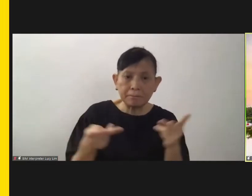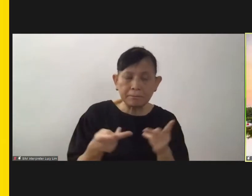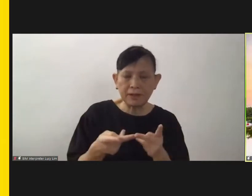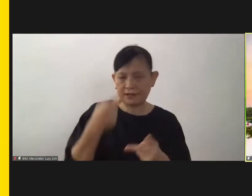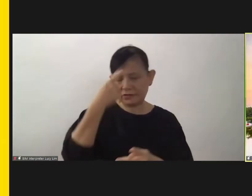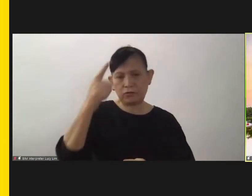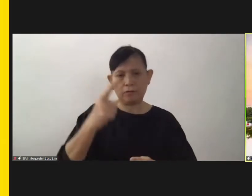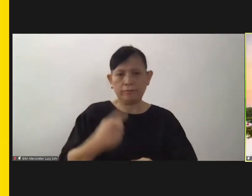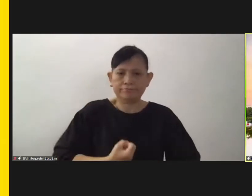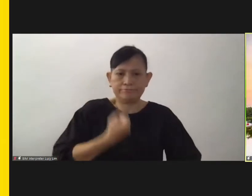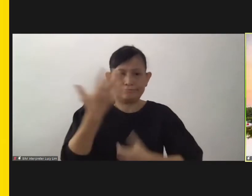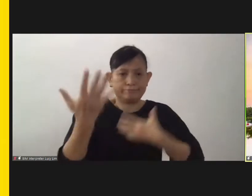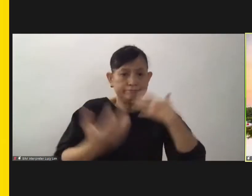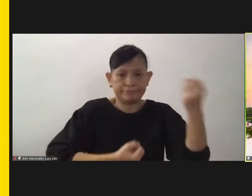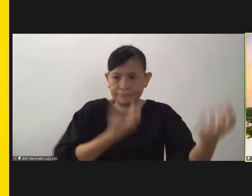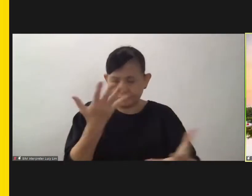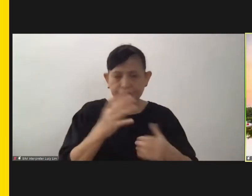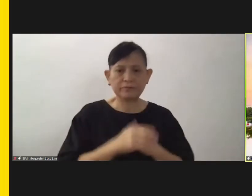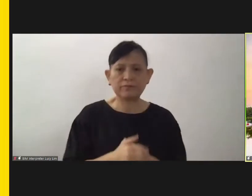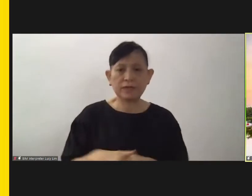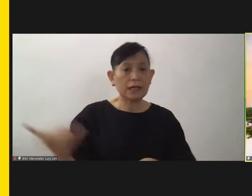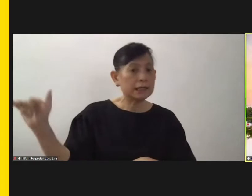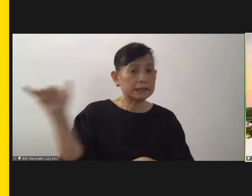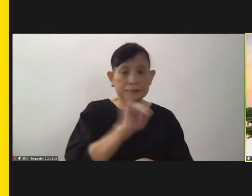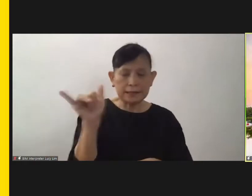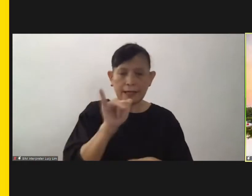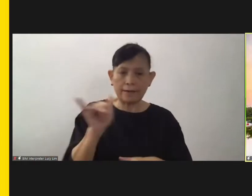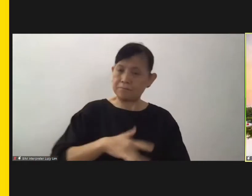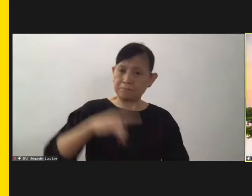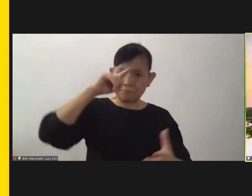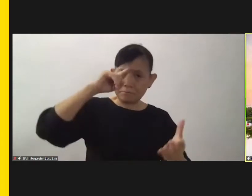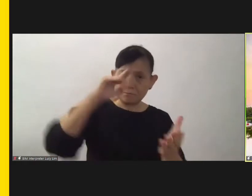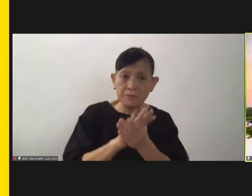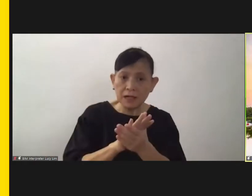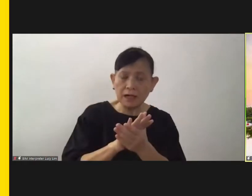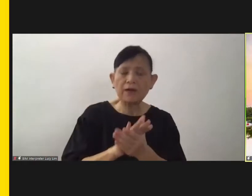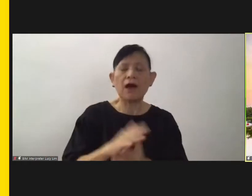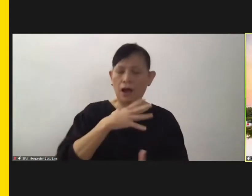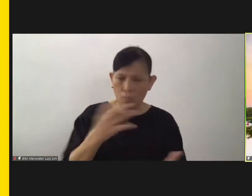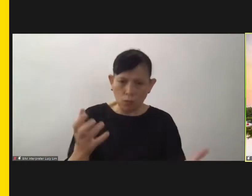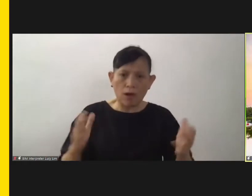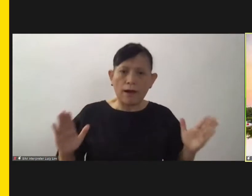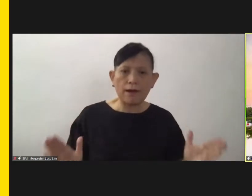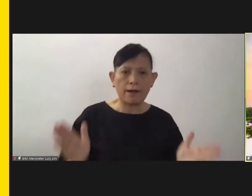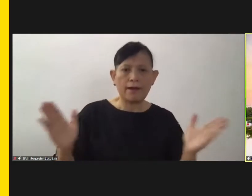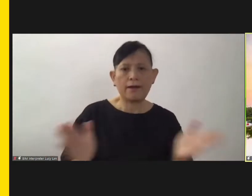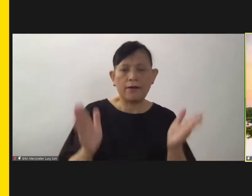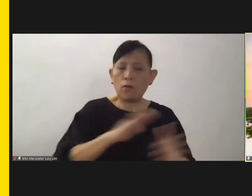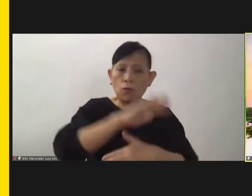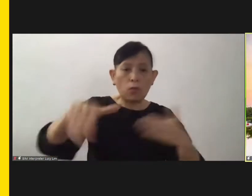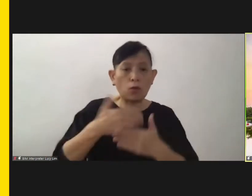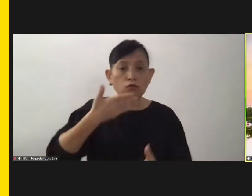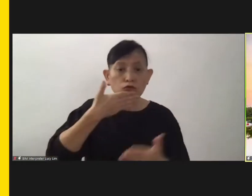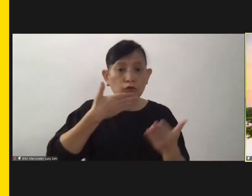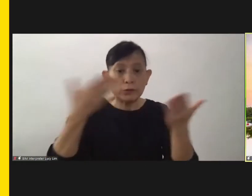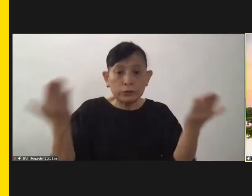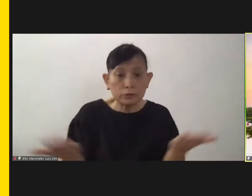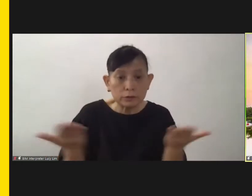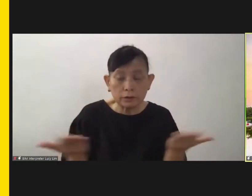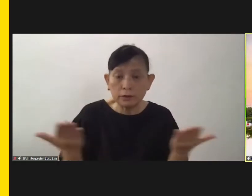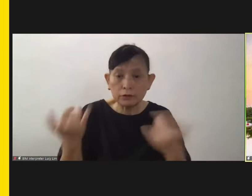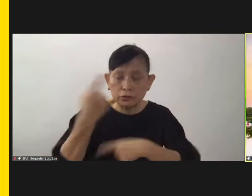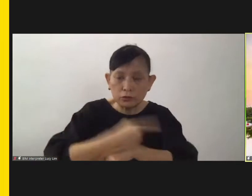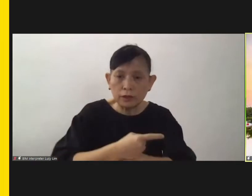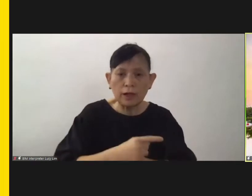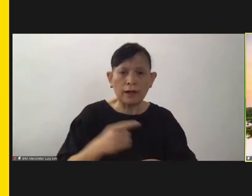that same conviction, I'd like to urge all the youth participating in this event to make your